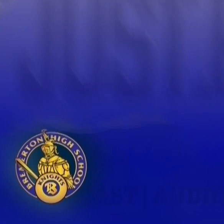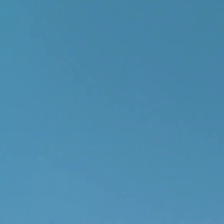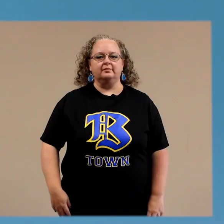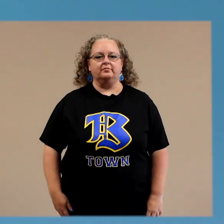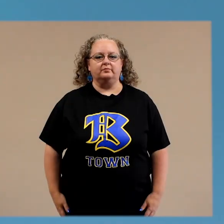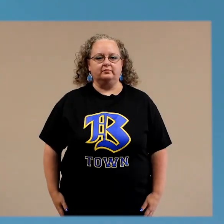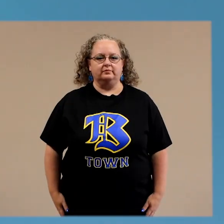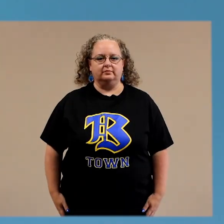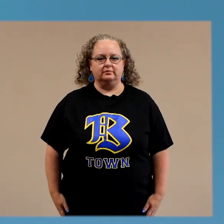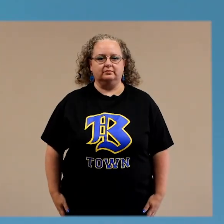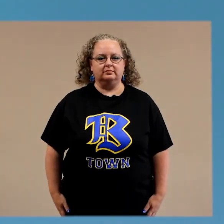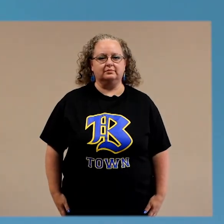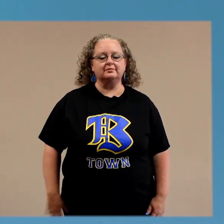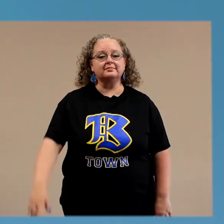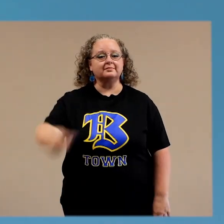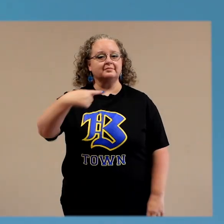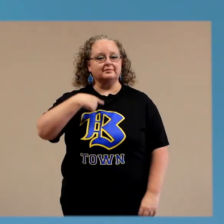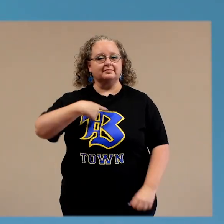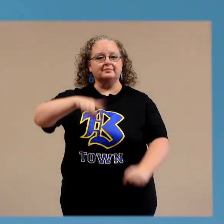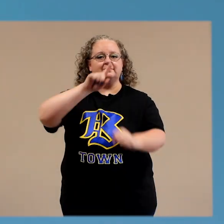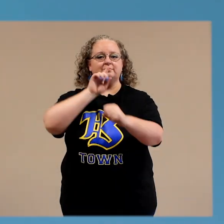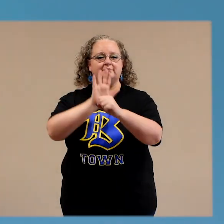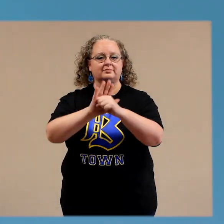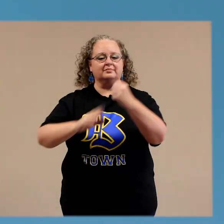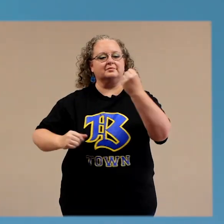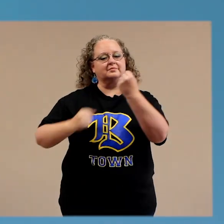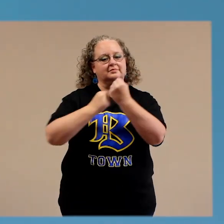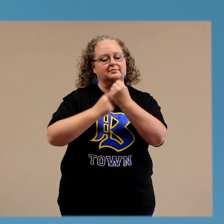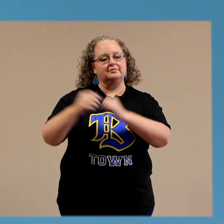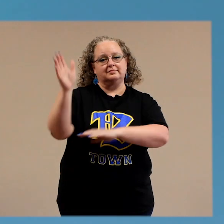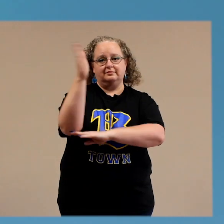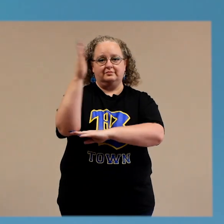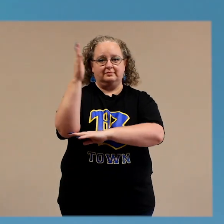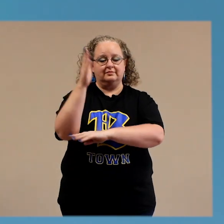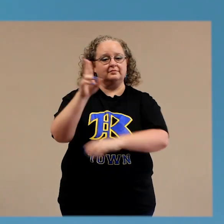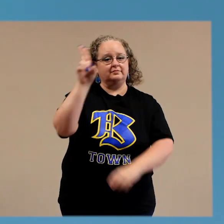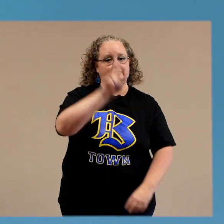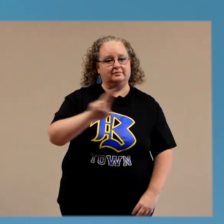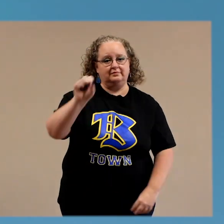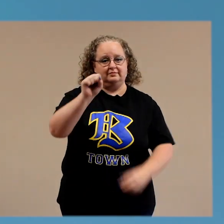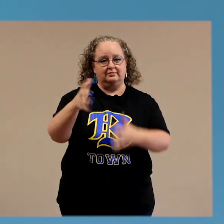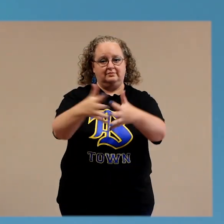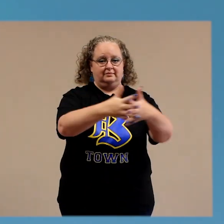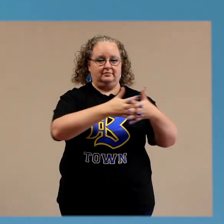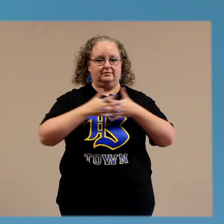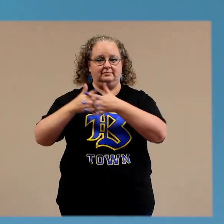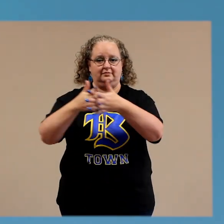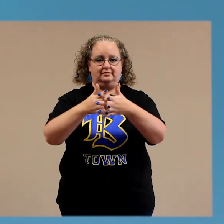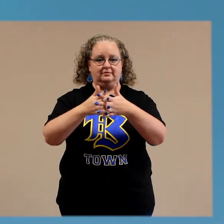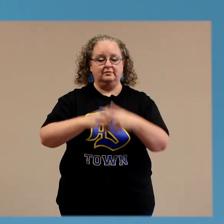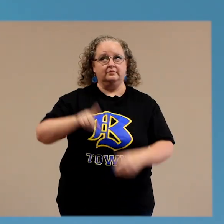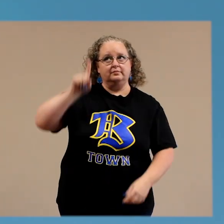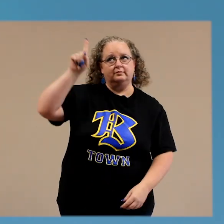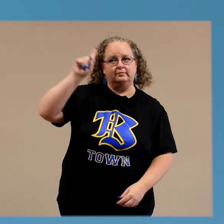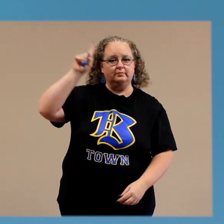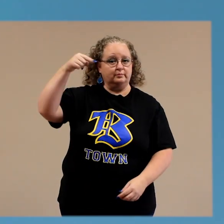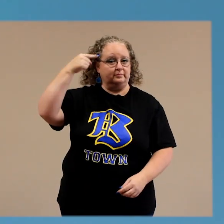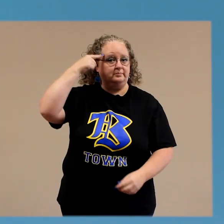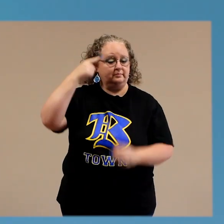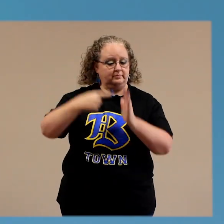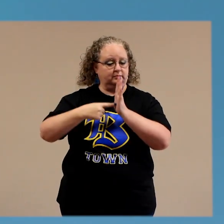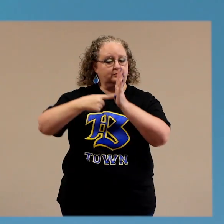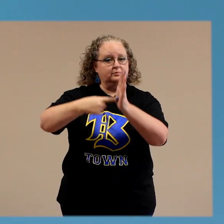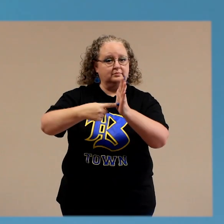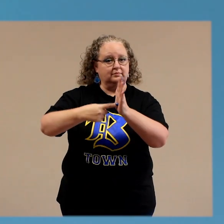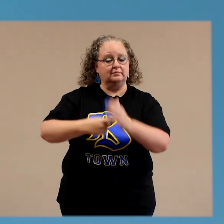Good morning, Knights. It's time to stand for the pledge. I pledge allegiance to the flag of the United States of America and to